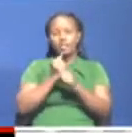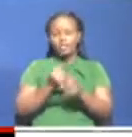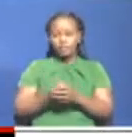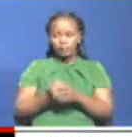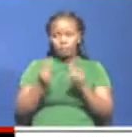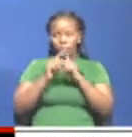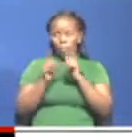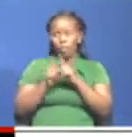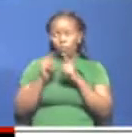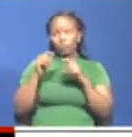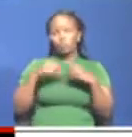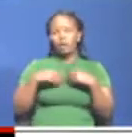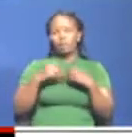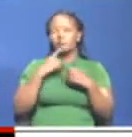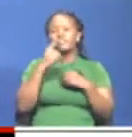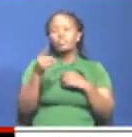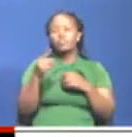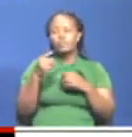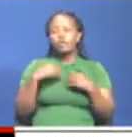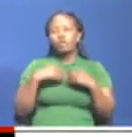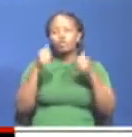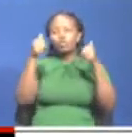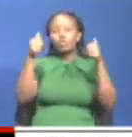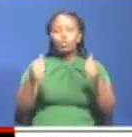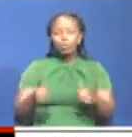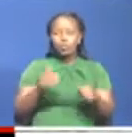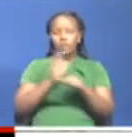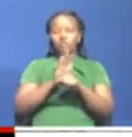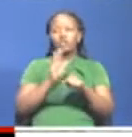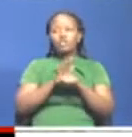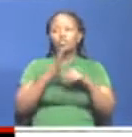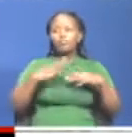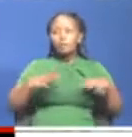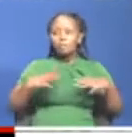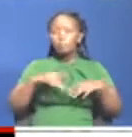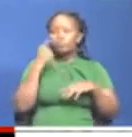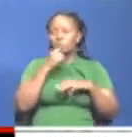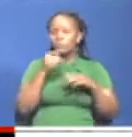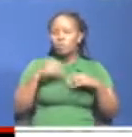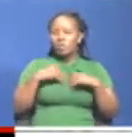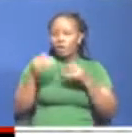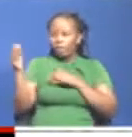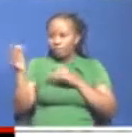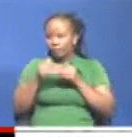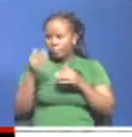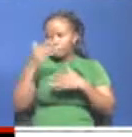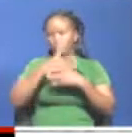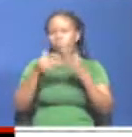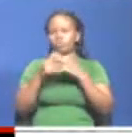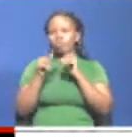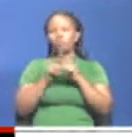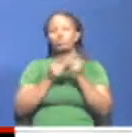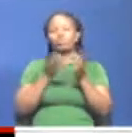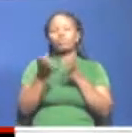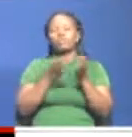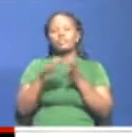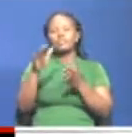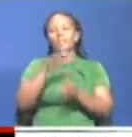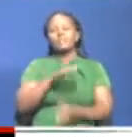already issued a vacate notice to hundreds of people who have encroached on the railway land along the Voi Taita Taveta